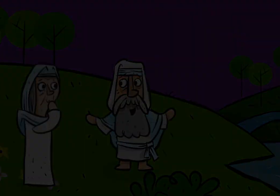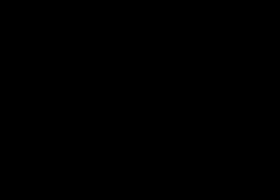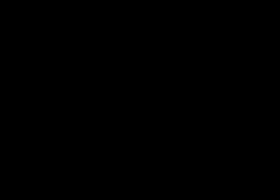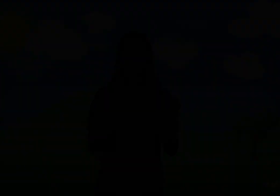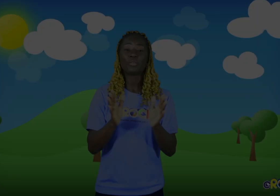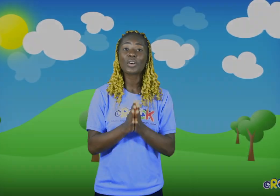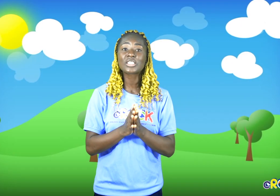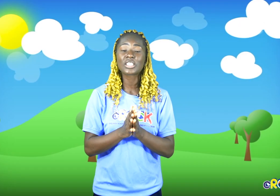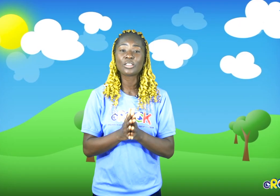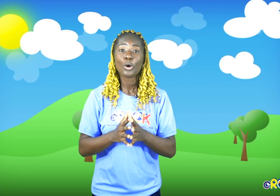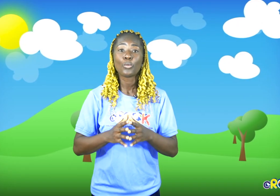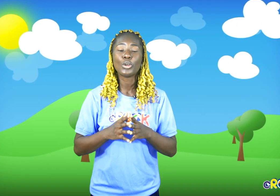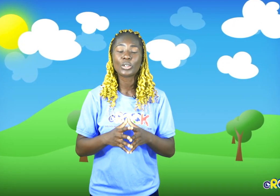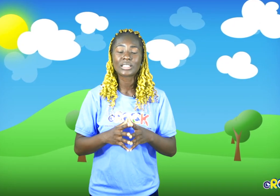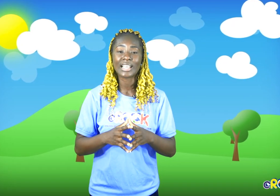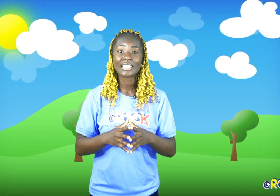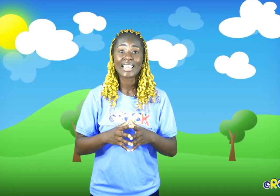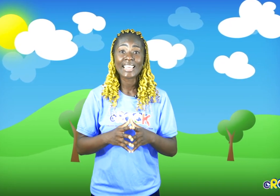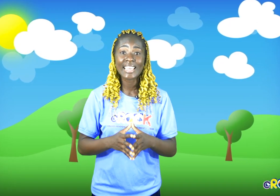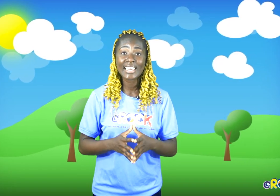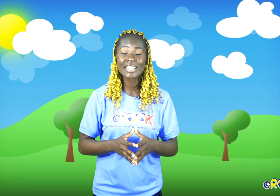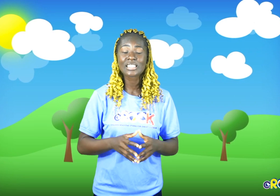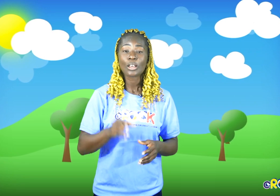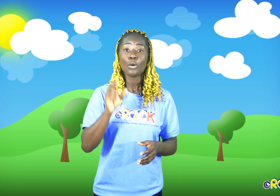be blessed. So the first thing